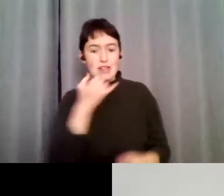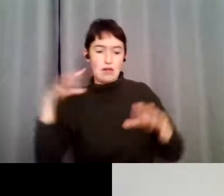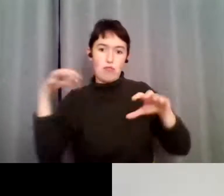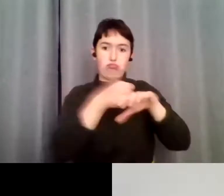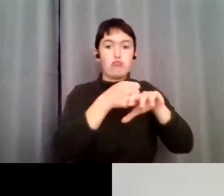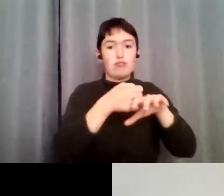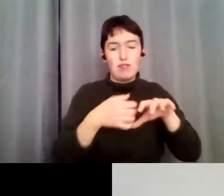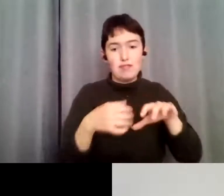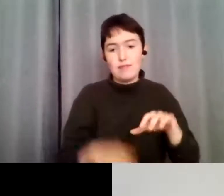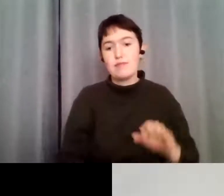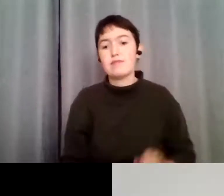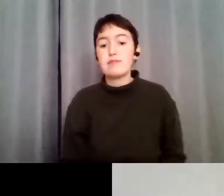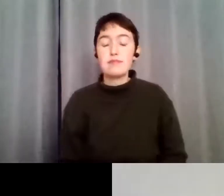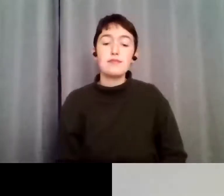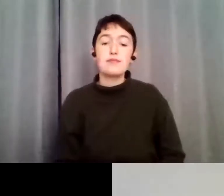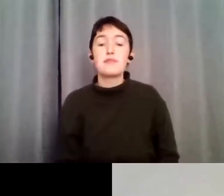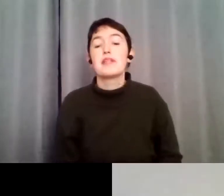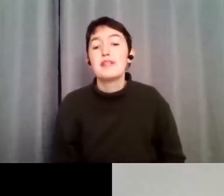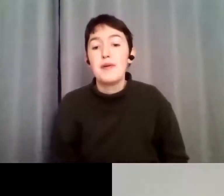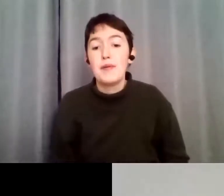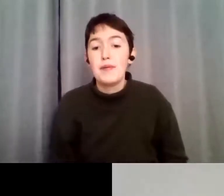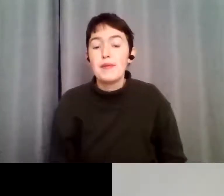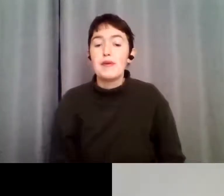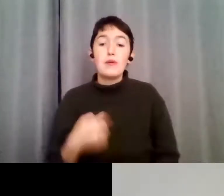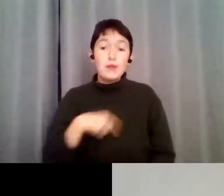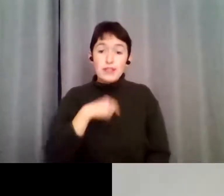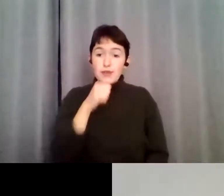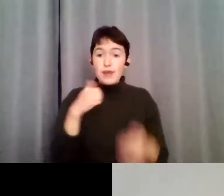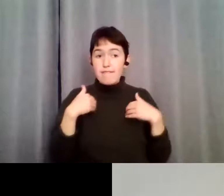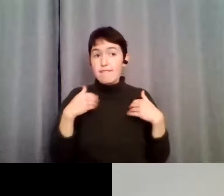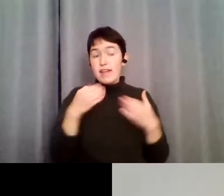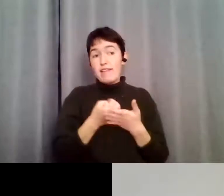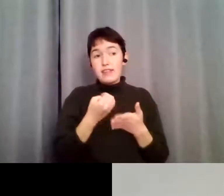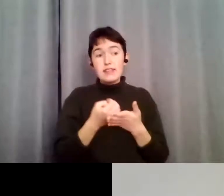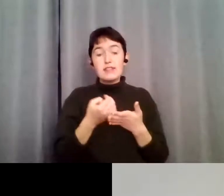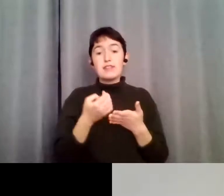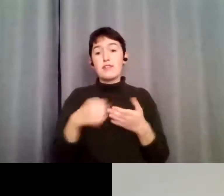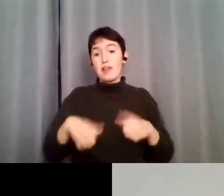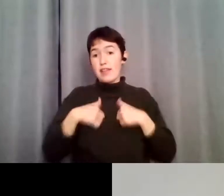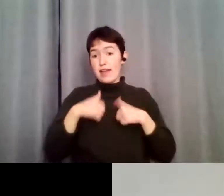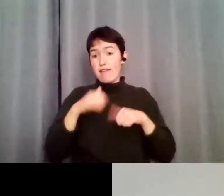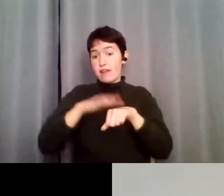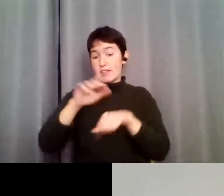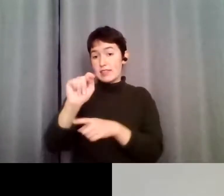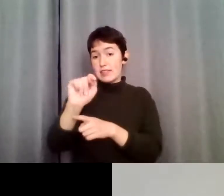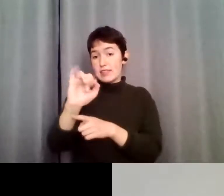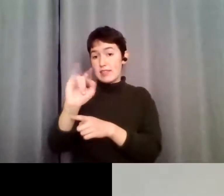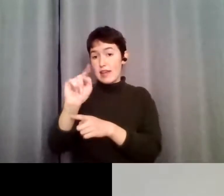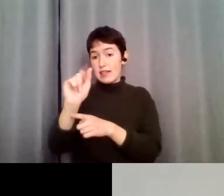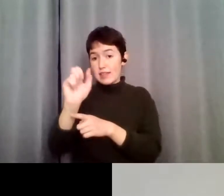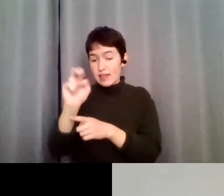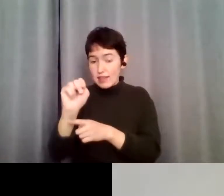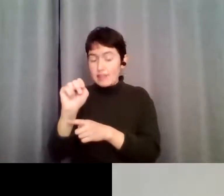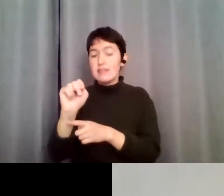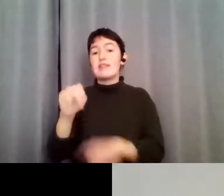so again, we don't have evidence for life as we know it on Titan, but there's also a lot that we don't know about Titan. And